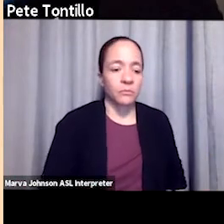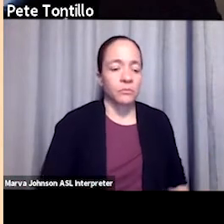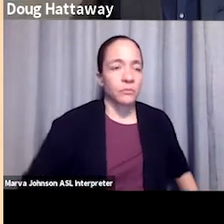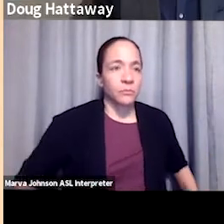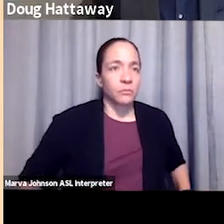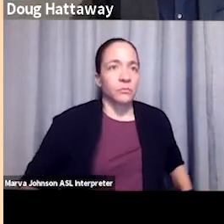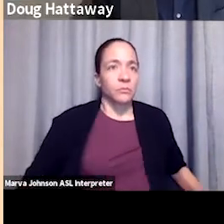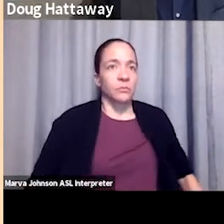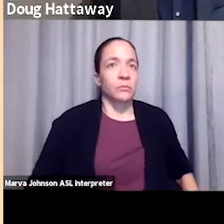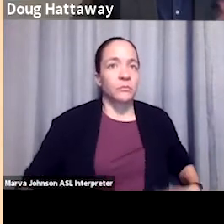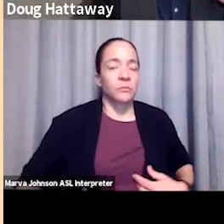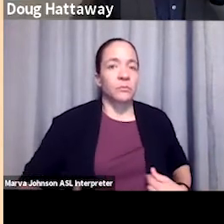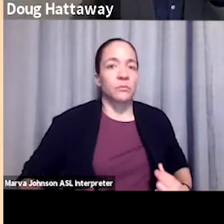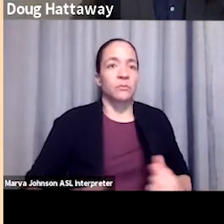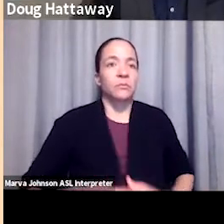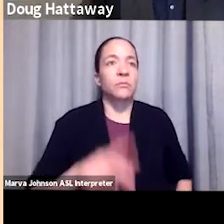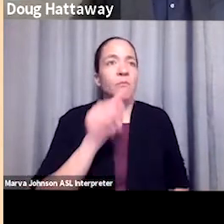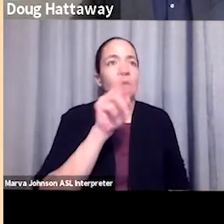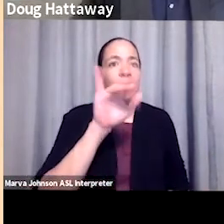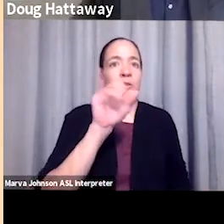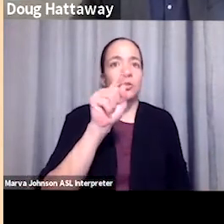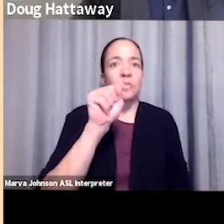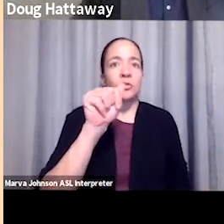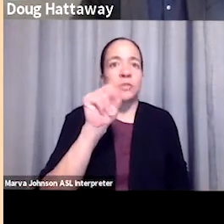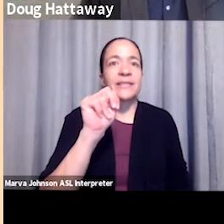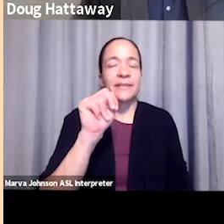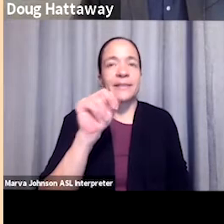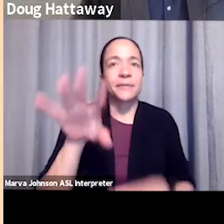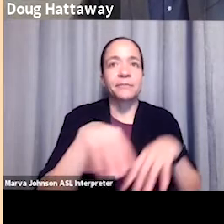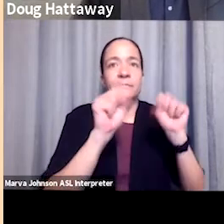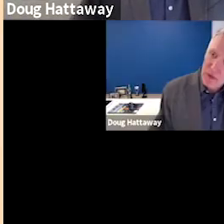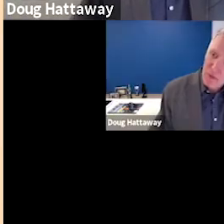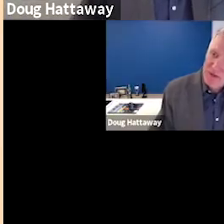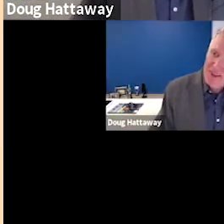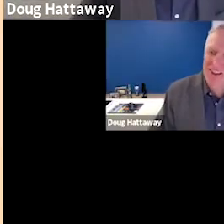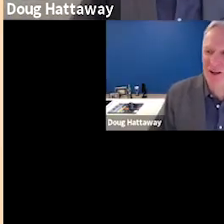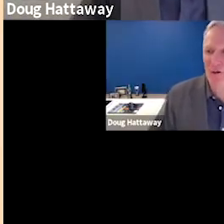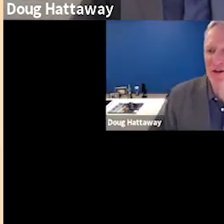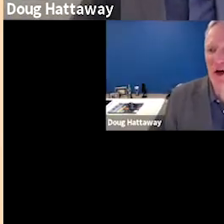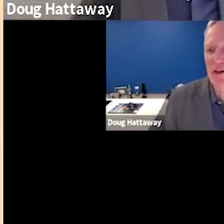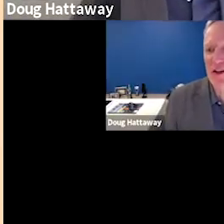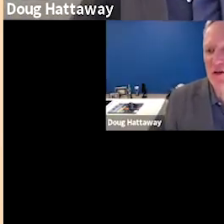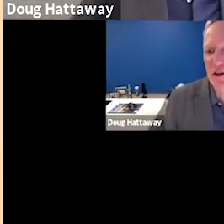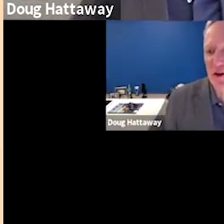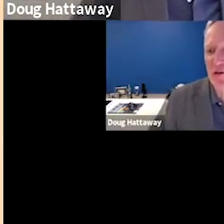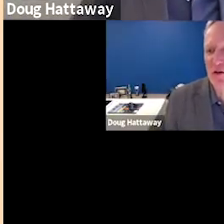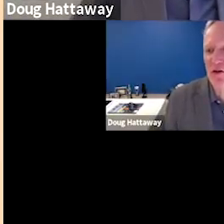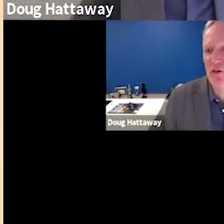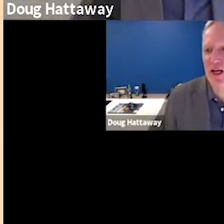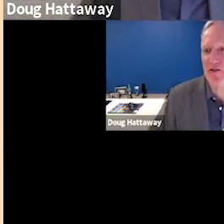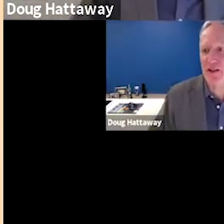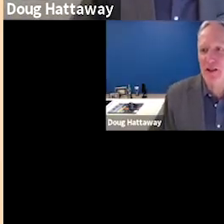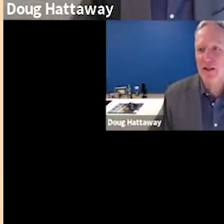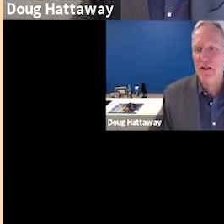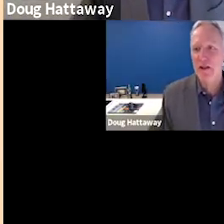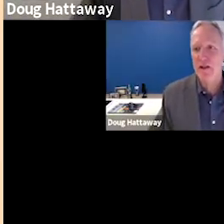Yeah, Tristan's doing that now. Okay. Okay, maybe it is clear to some people. All right, we'll see. Hopefully this will clear it up for those who've